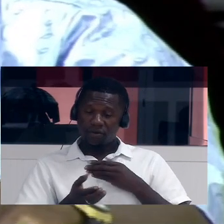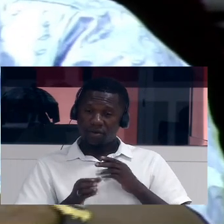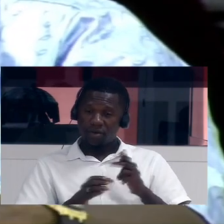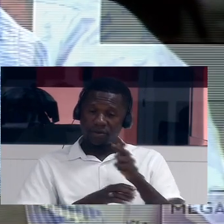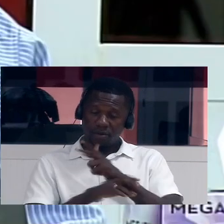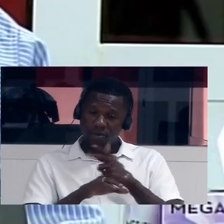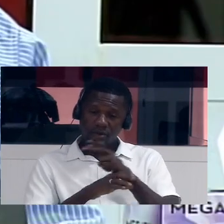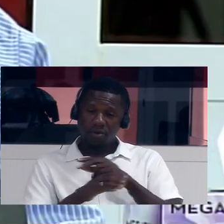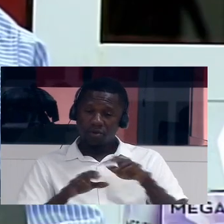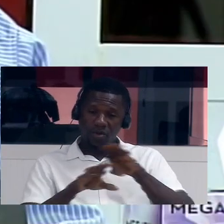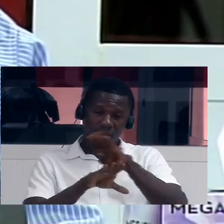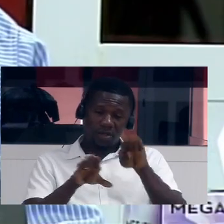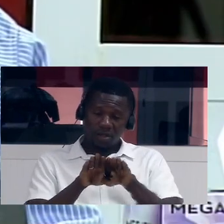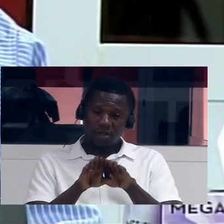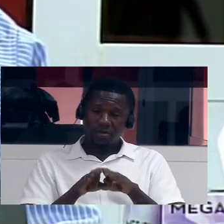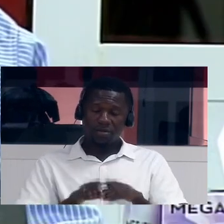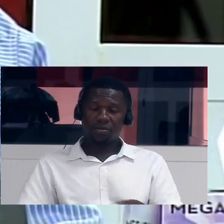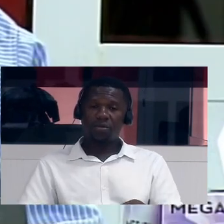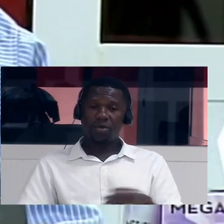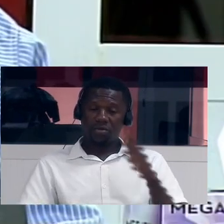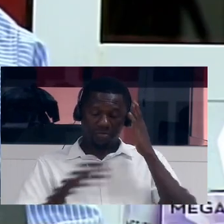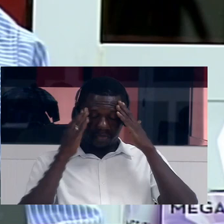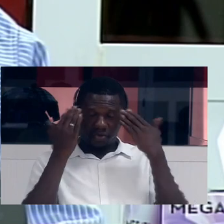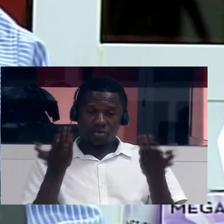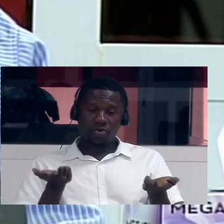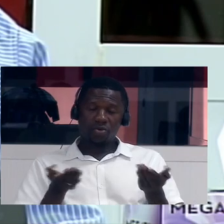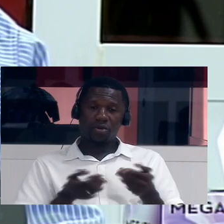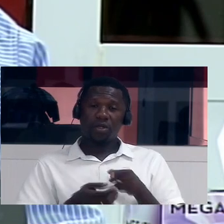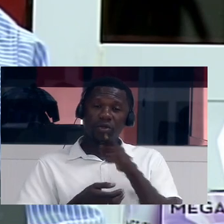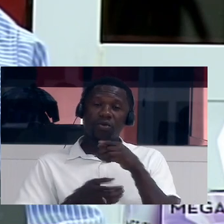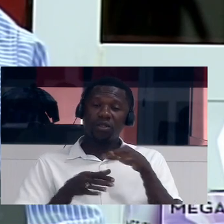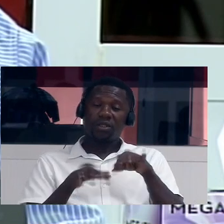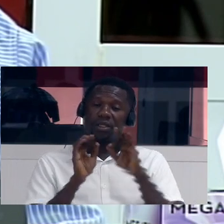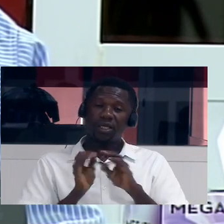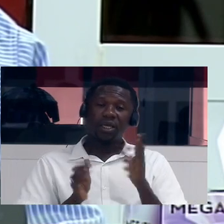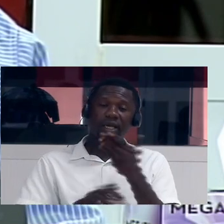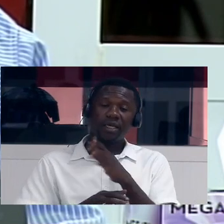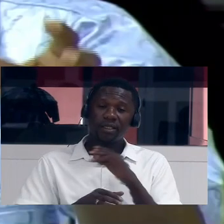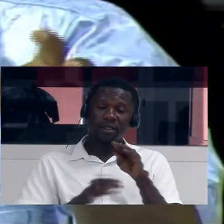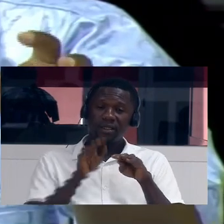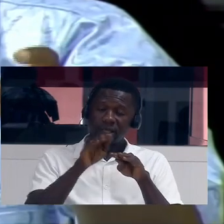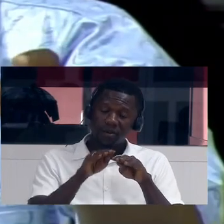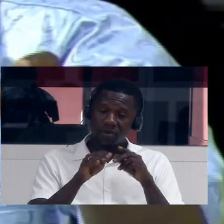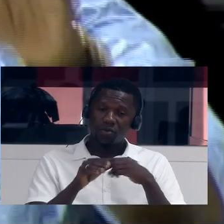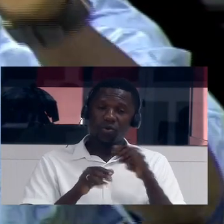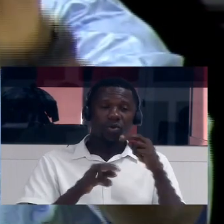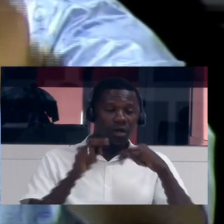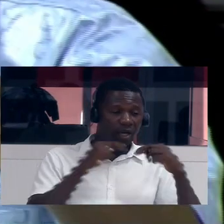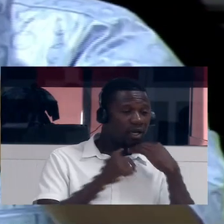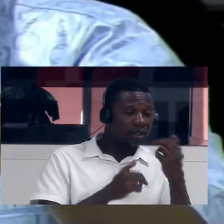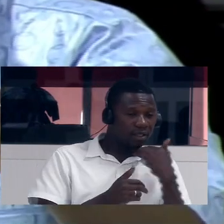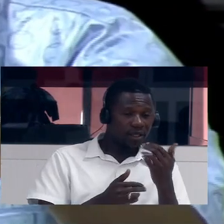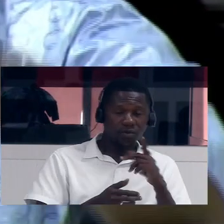forces on the ground? I don't know. Did you take any steps to inquire as to whether this